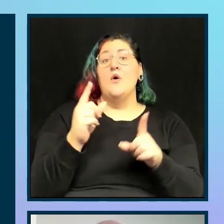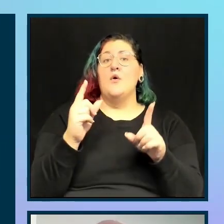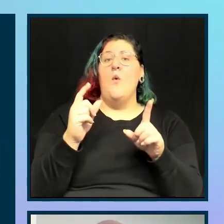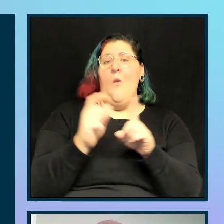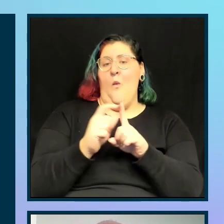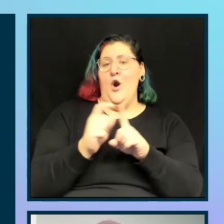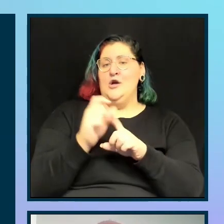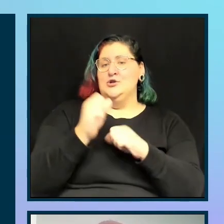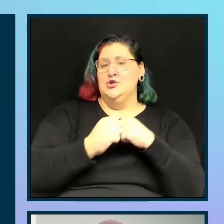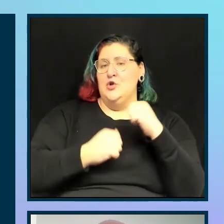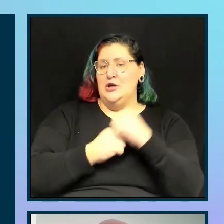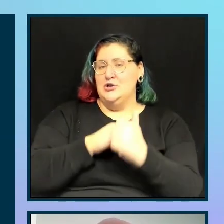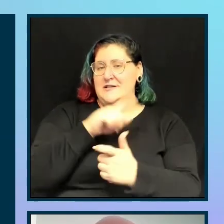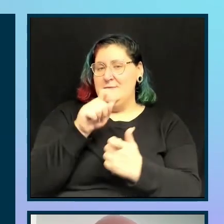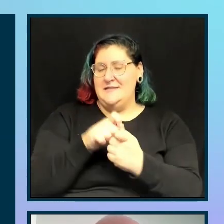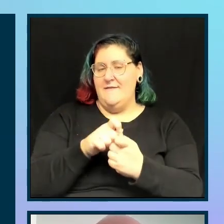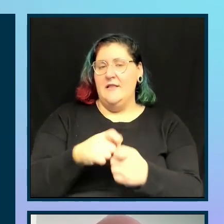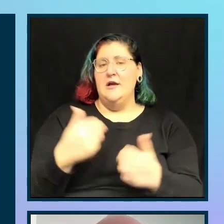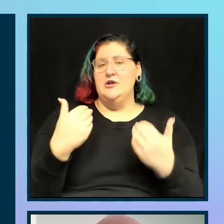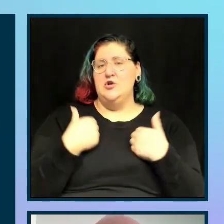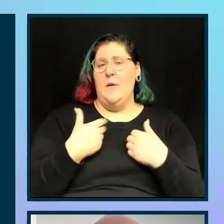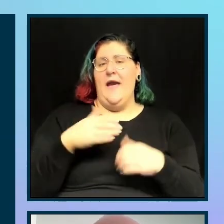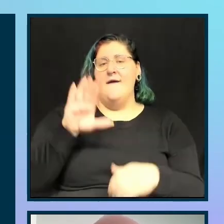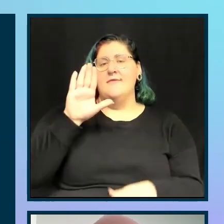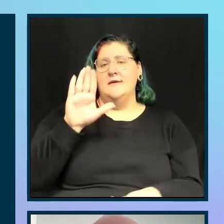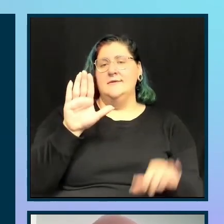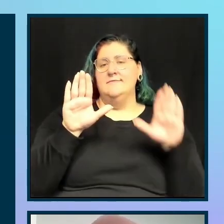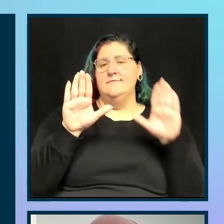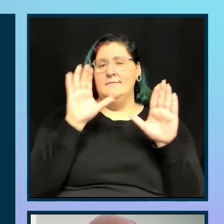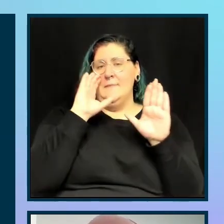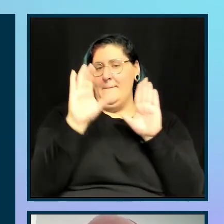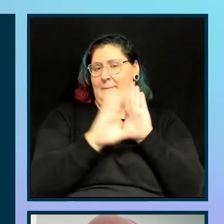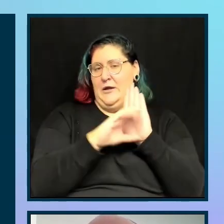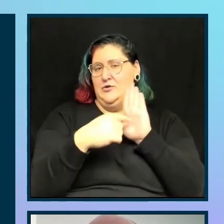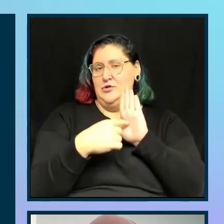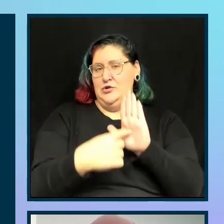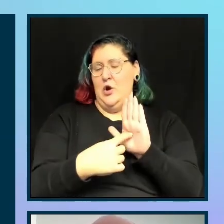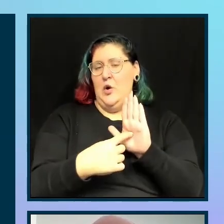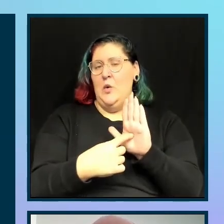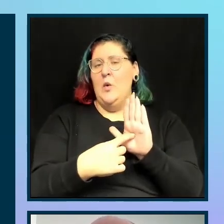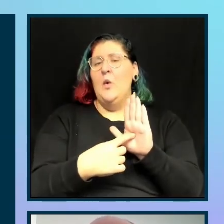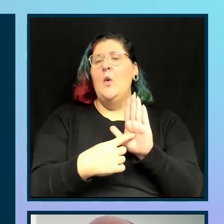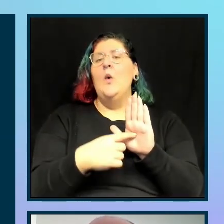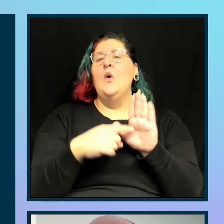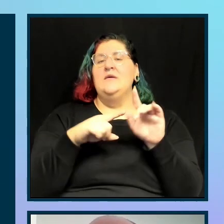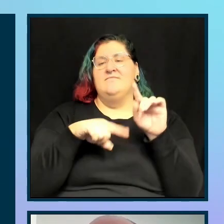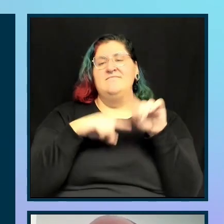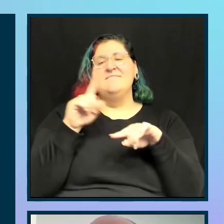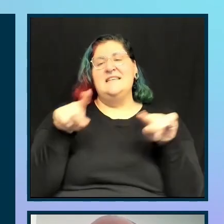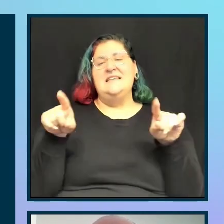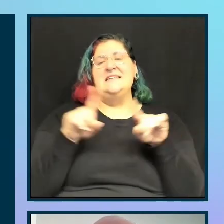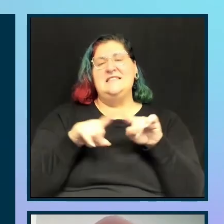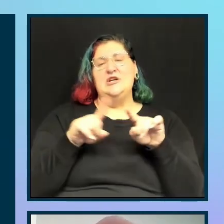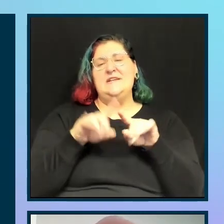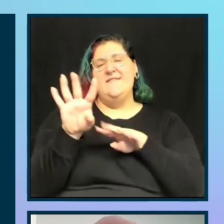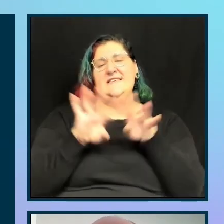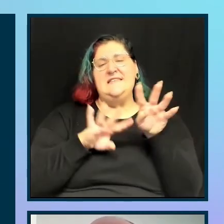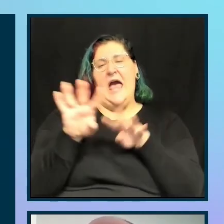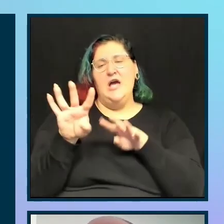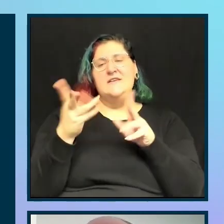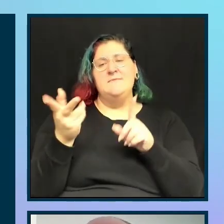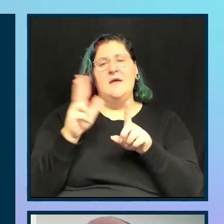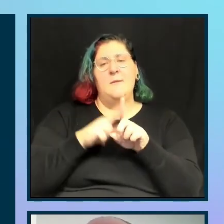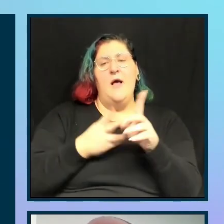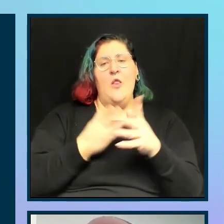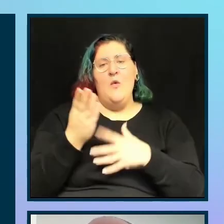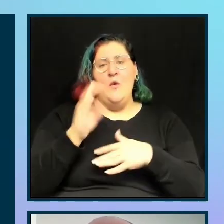left is a resultant diagram that comes from this, where a series of styles have been applied through a template mechanism that's set up.